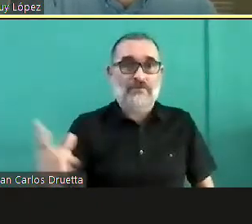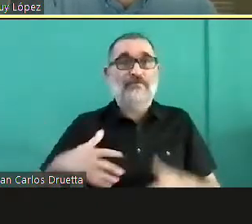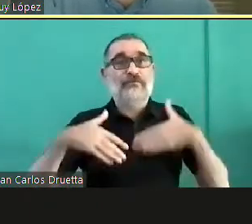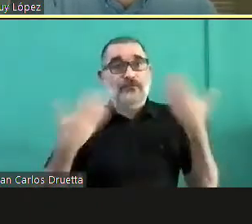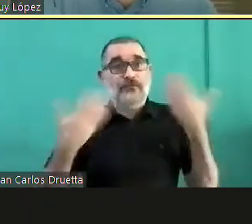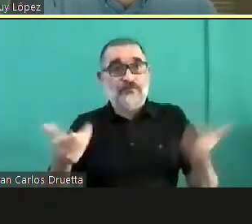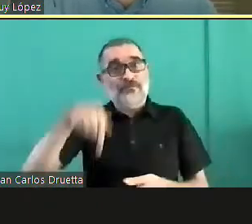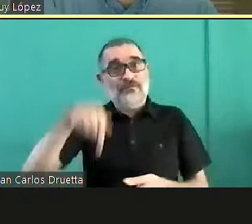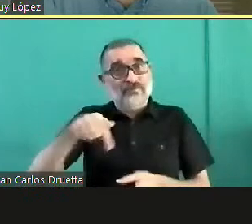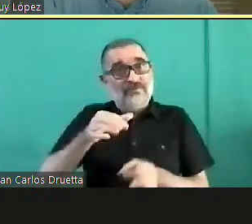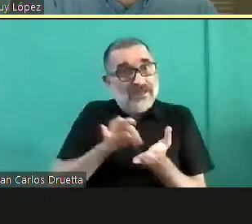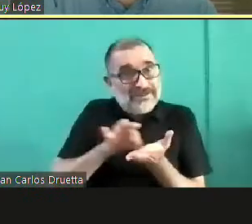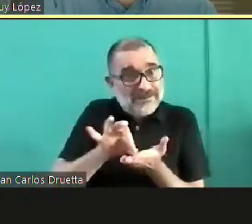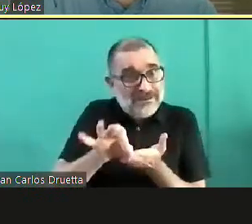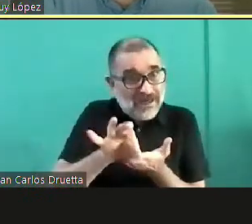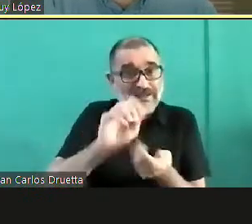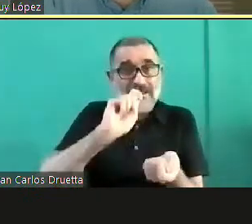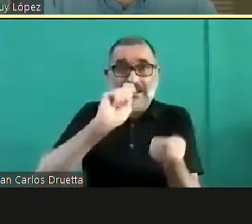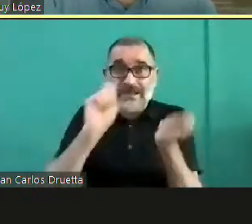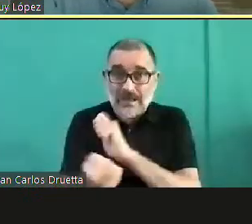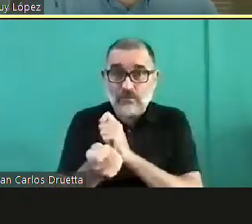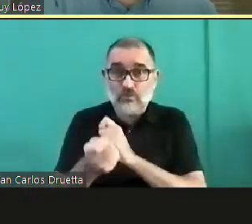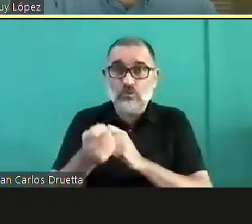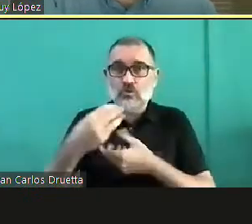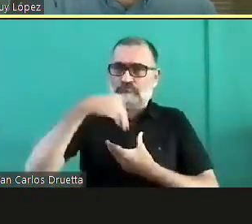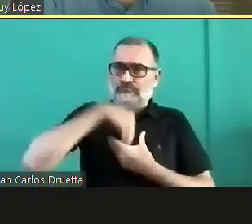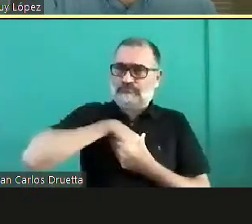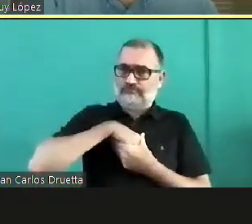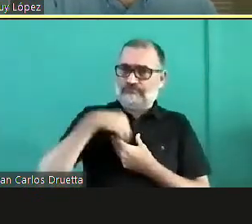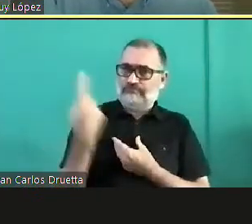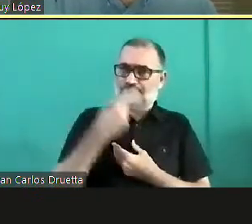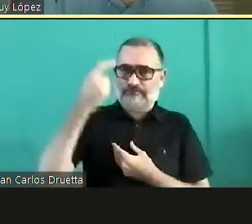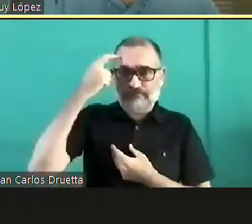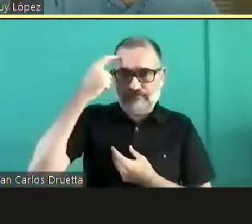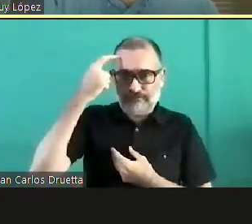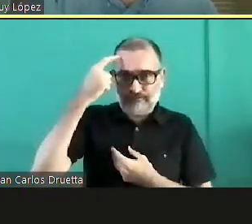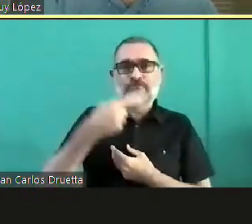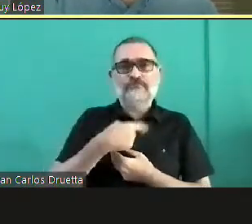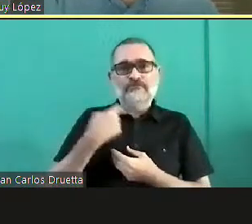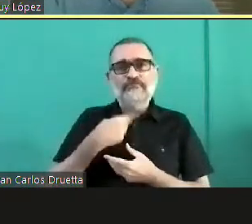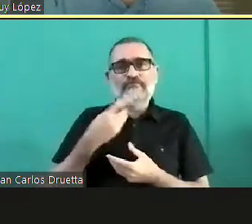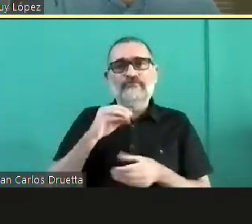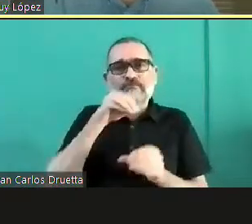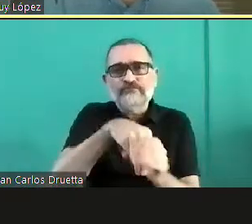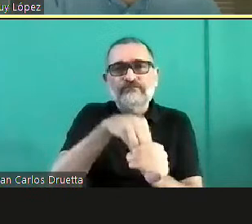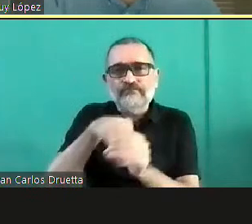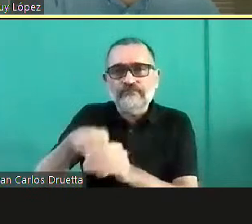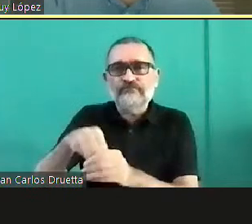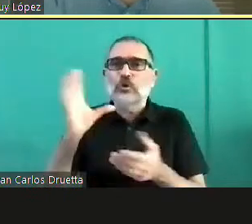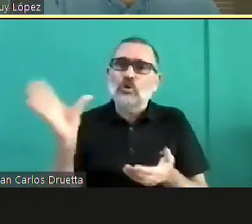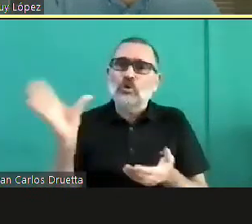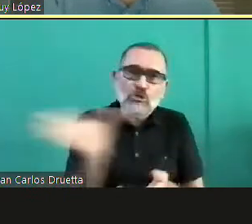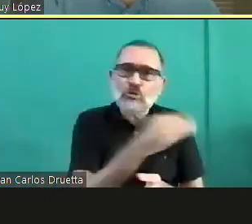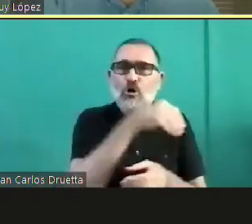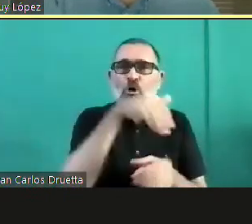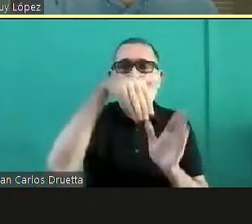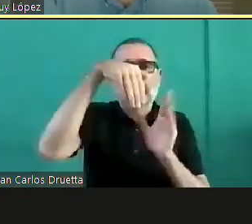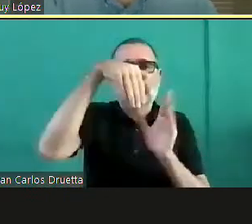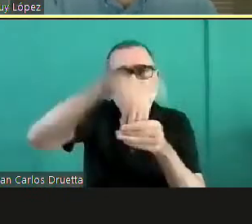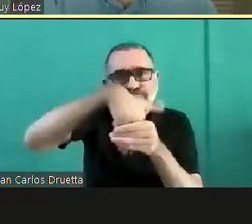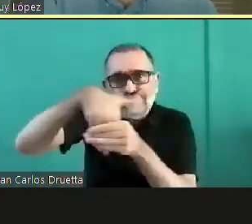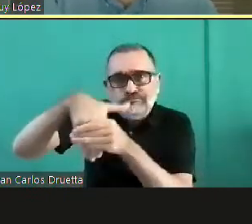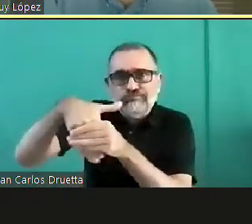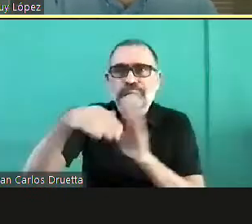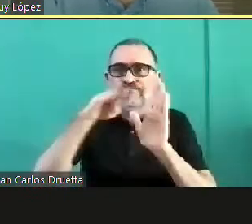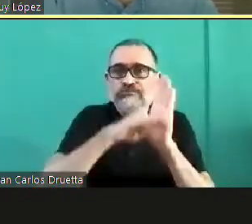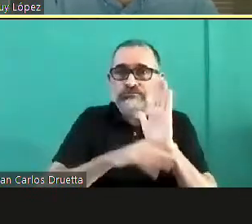accelerating and having a more aggressive tobacco control policy, both in terms of advertising